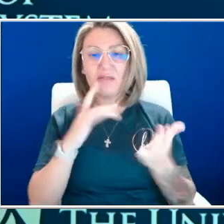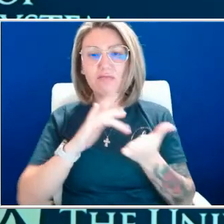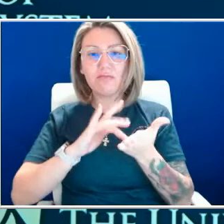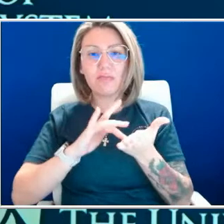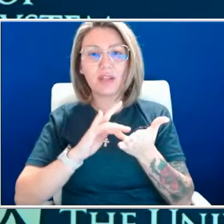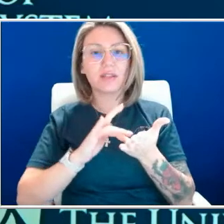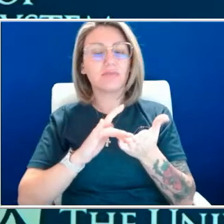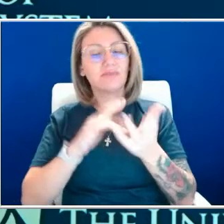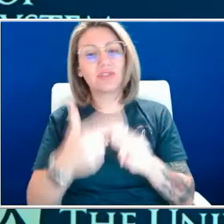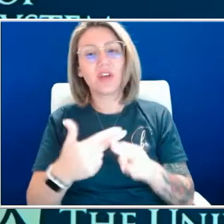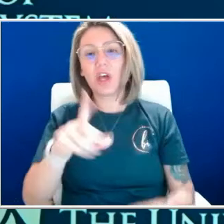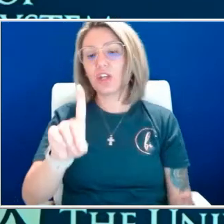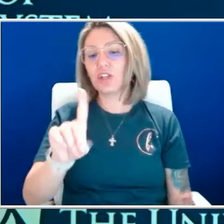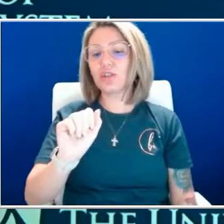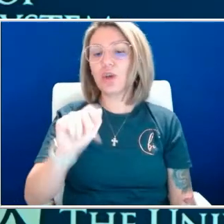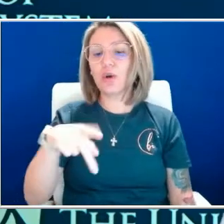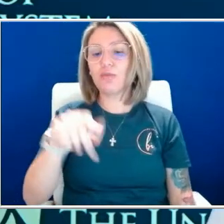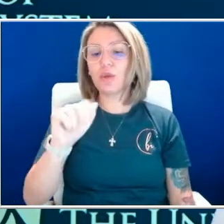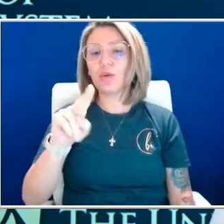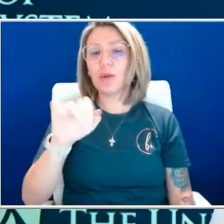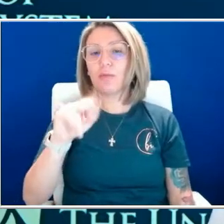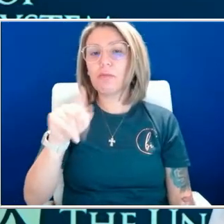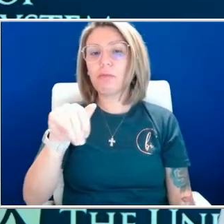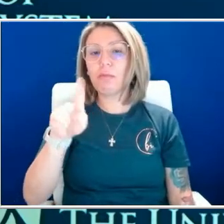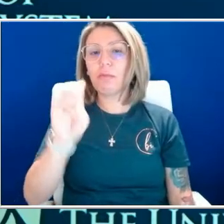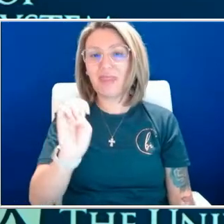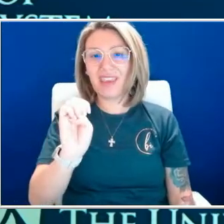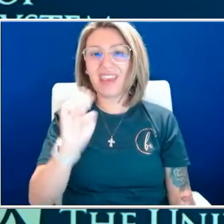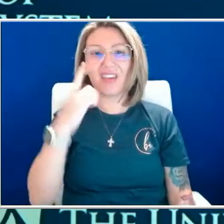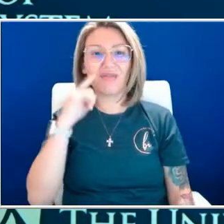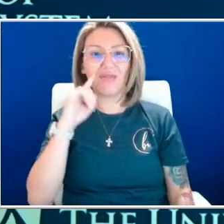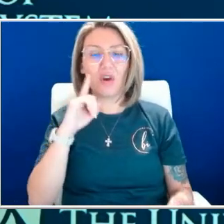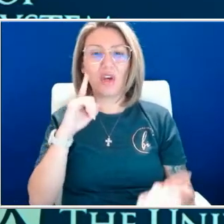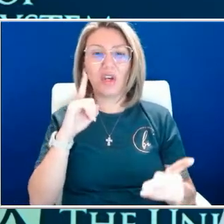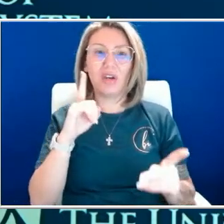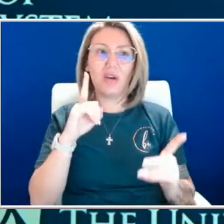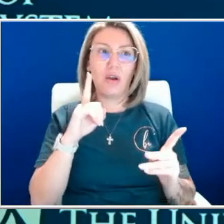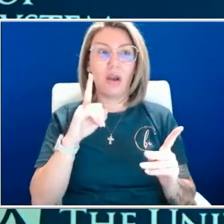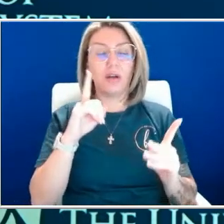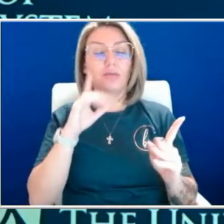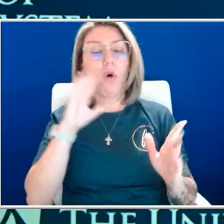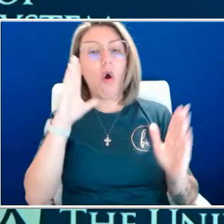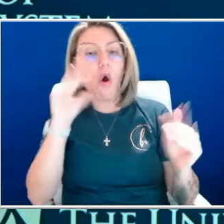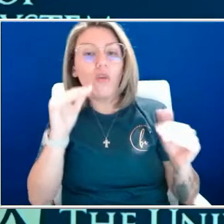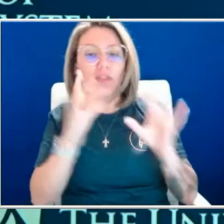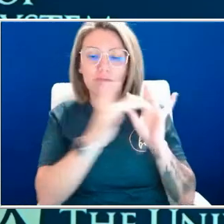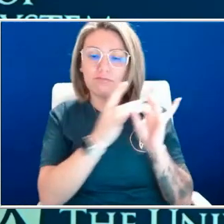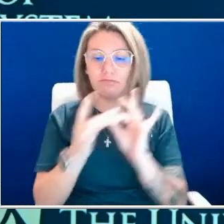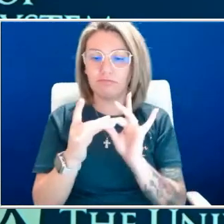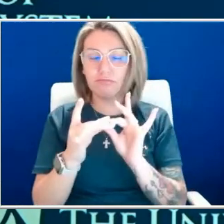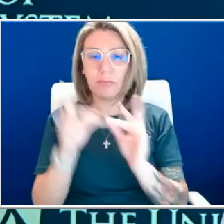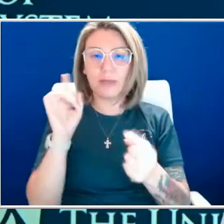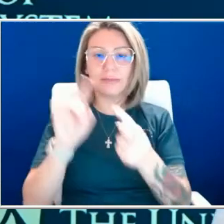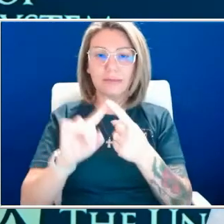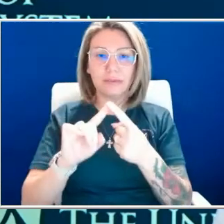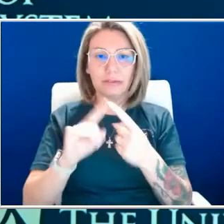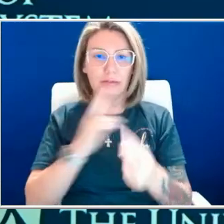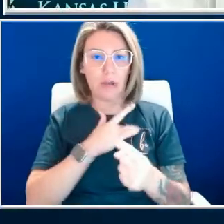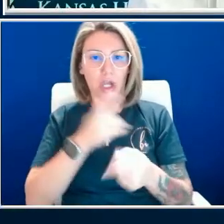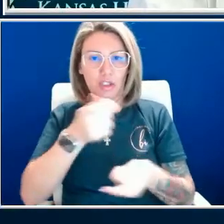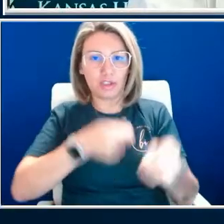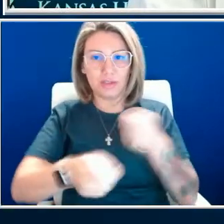help her contractility as a way to bridge her to eventual heart transplant. And to see where you were a year ago to where you are